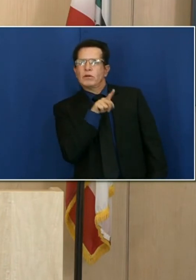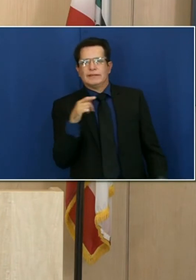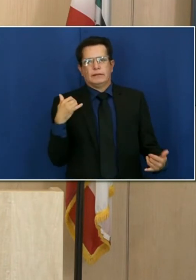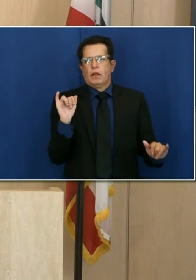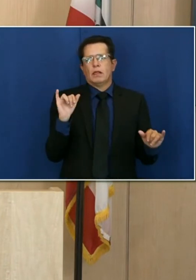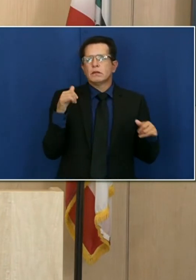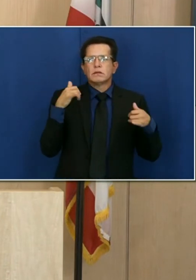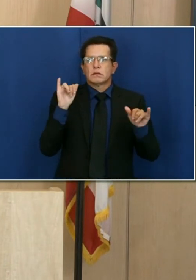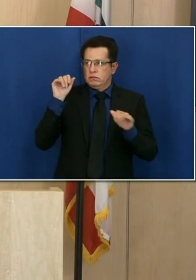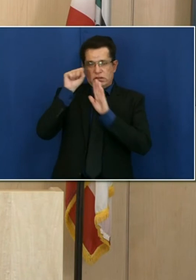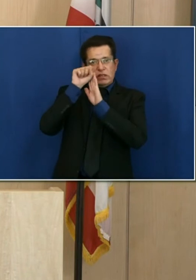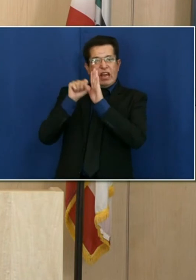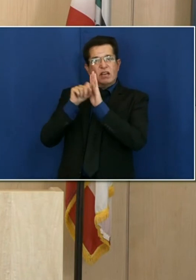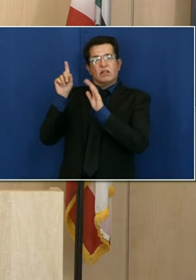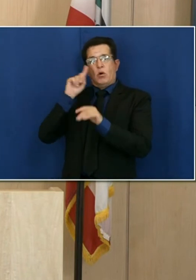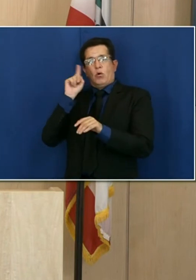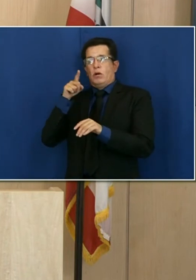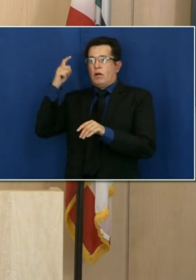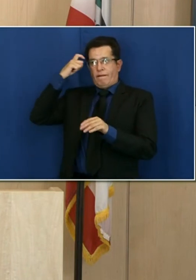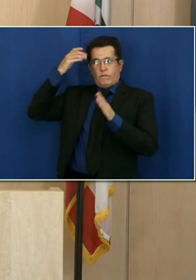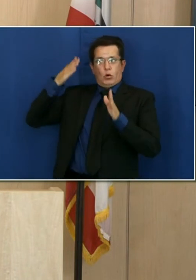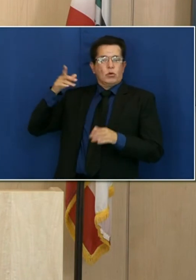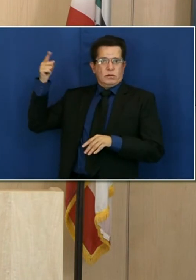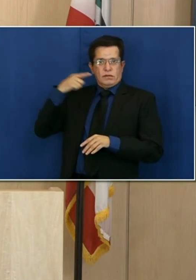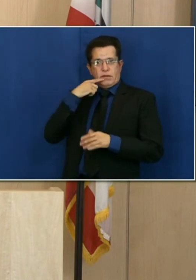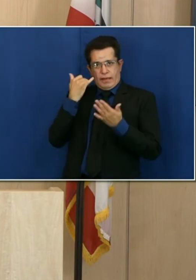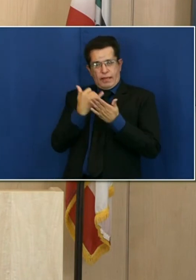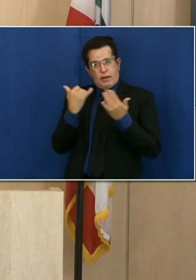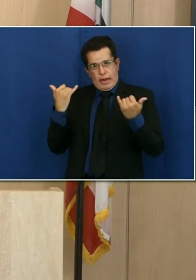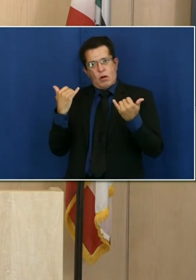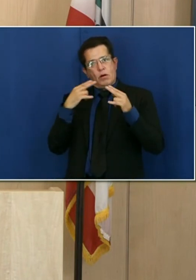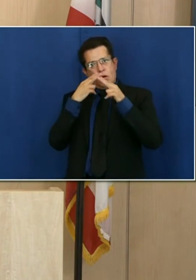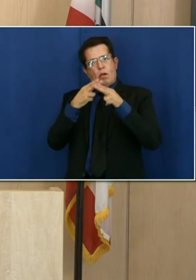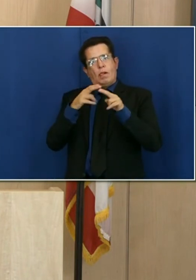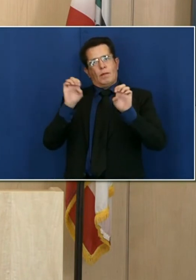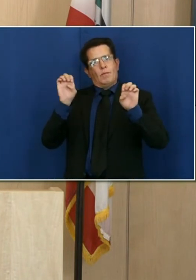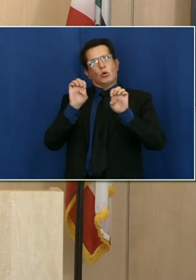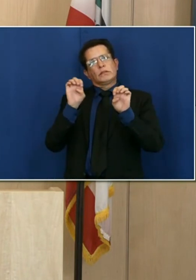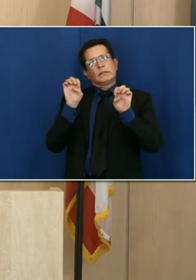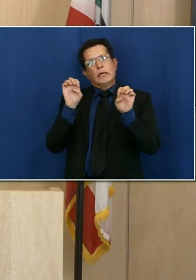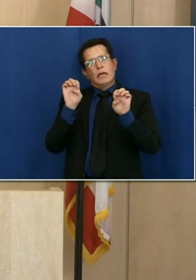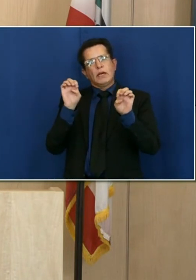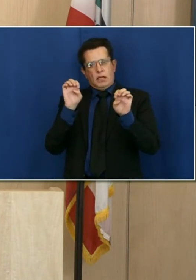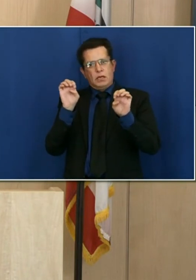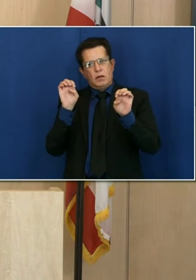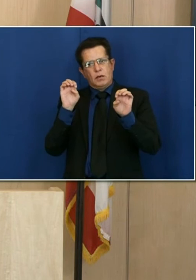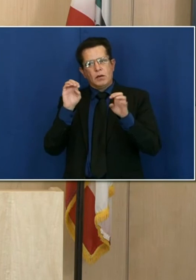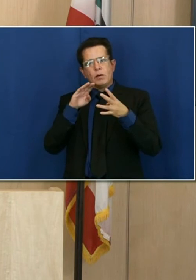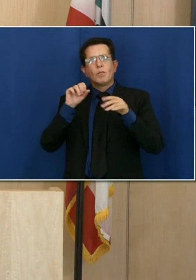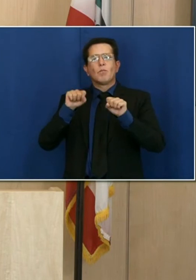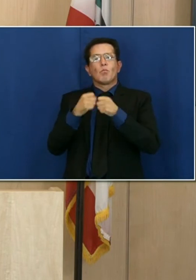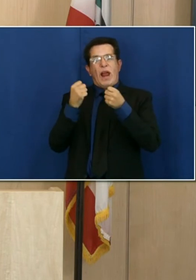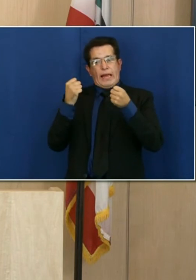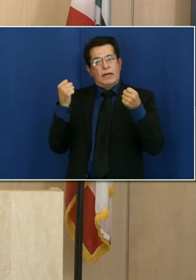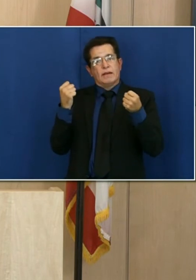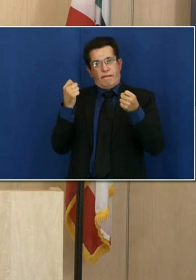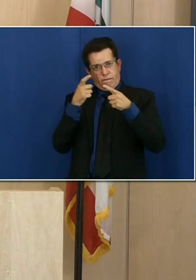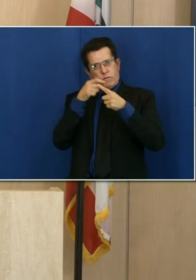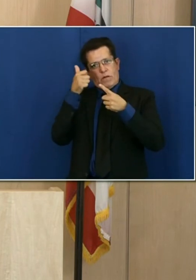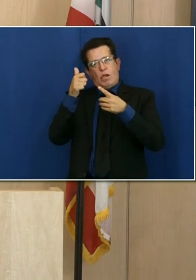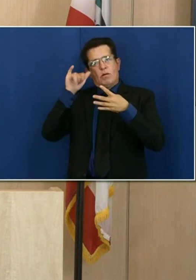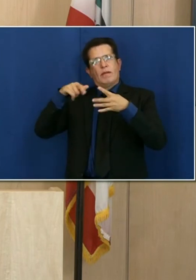and as you heard by the governor today, that we are on an emergency break from the tier framework.